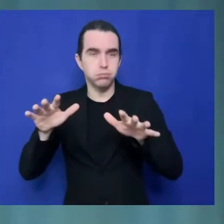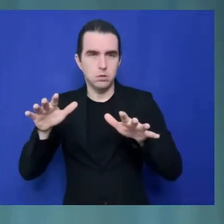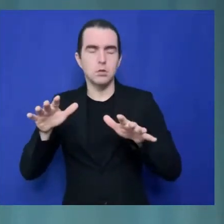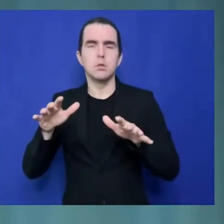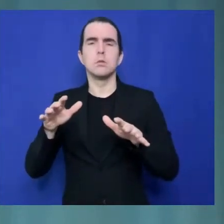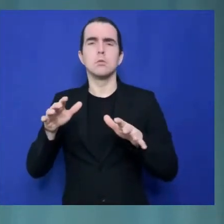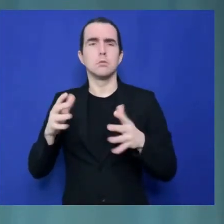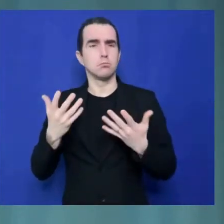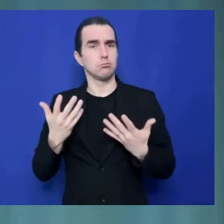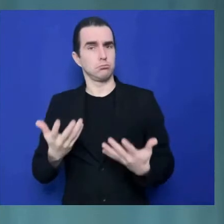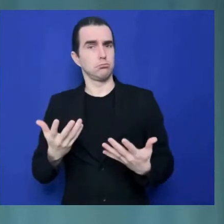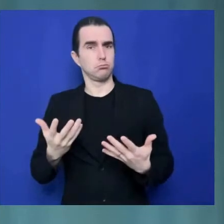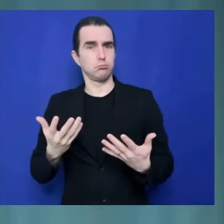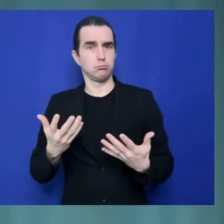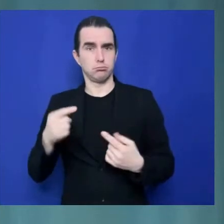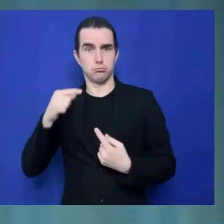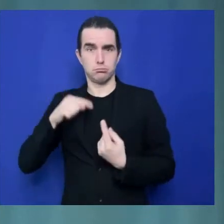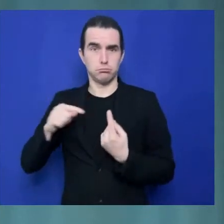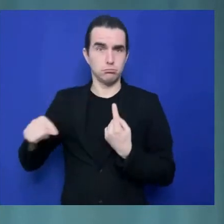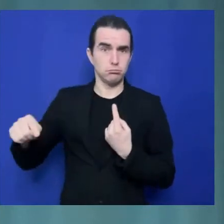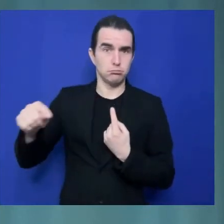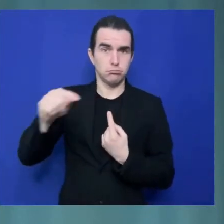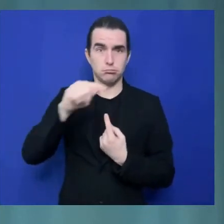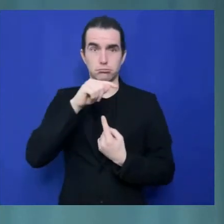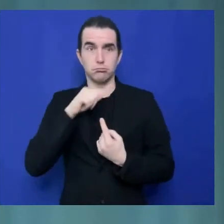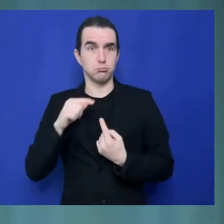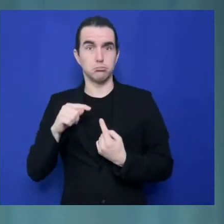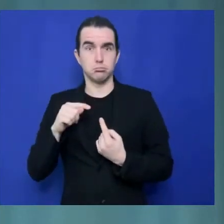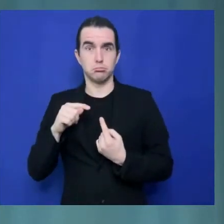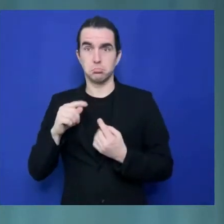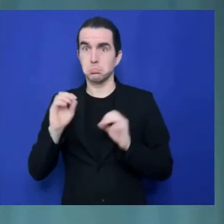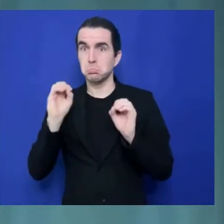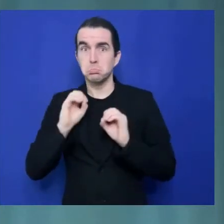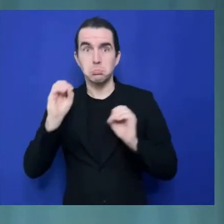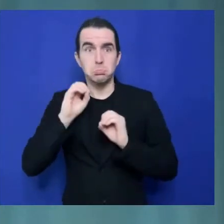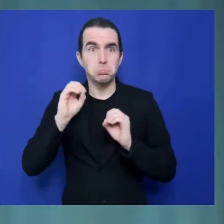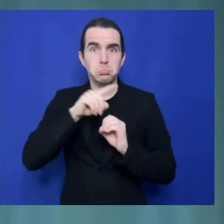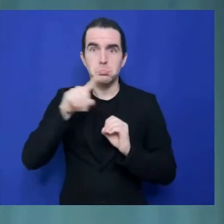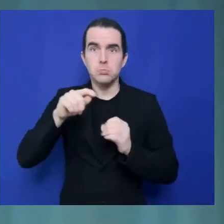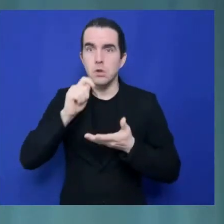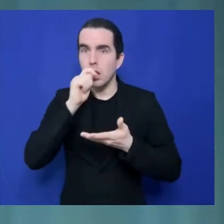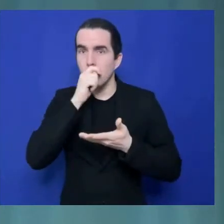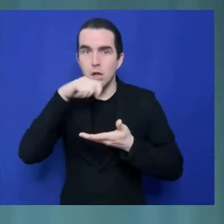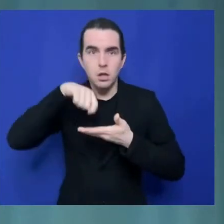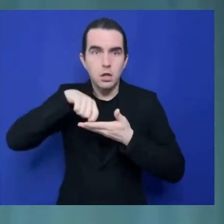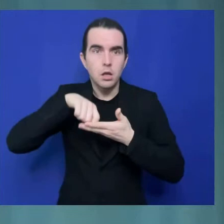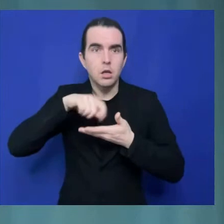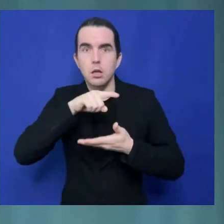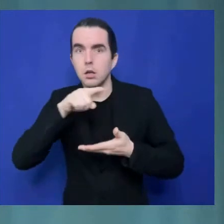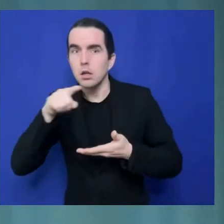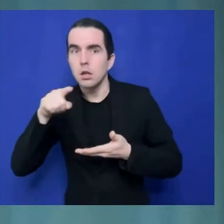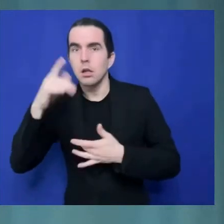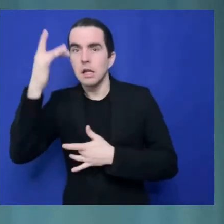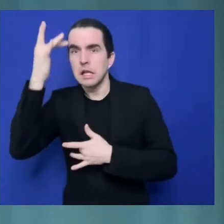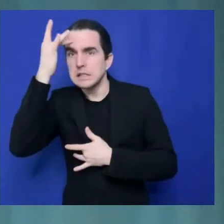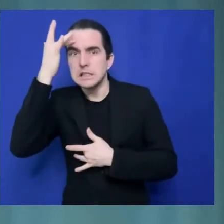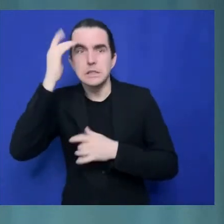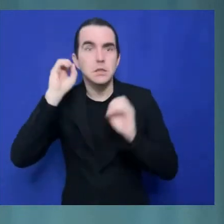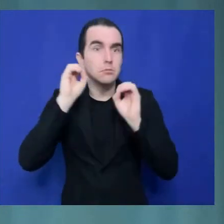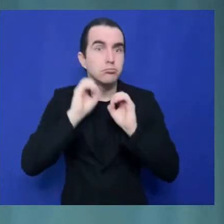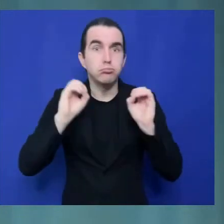a personal initiative outside the Essl Foundation and the Zero Project, Ghada, my wife, and